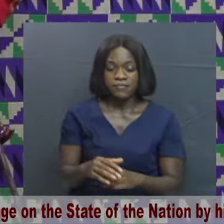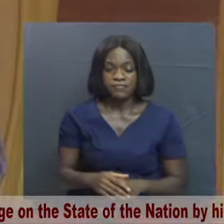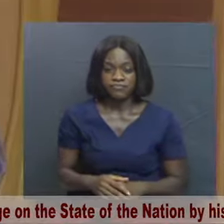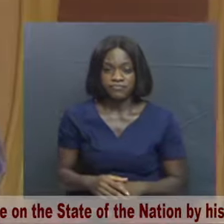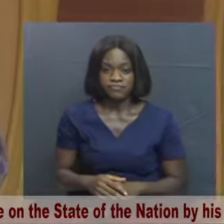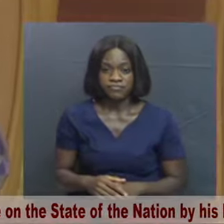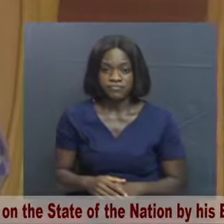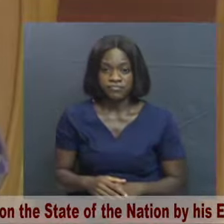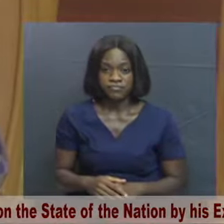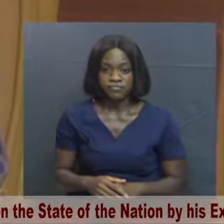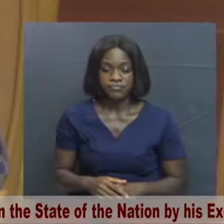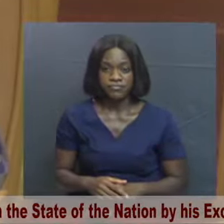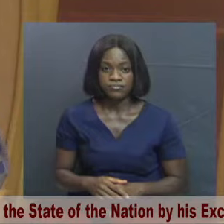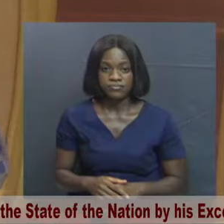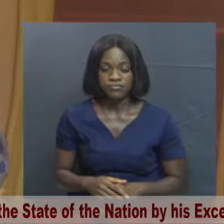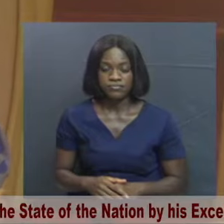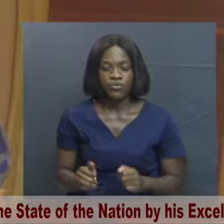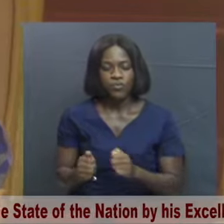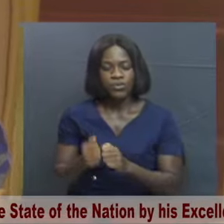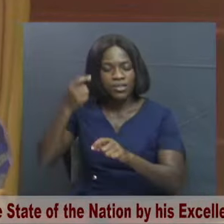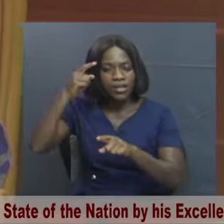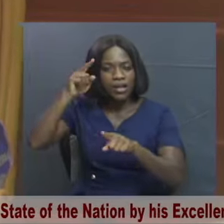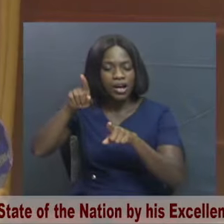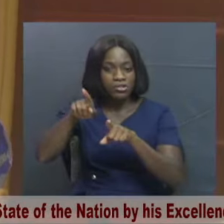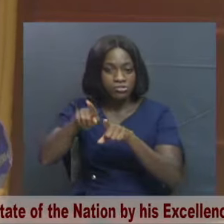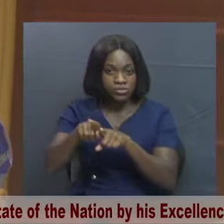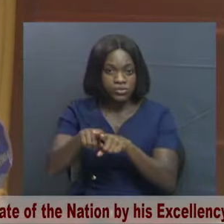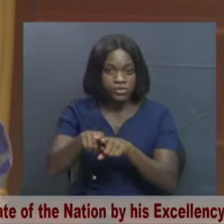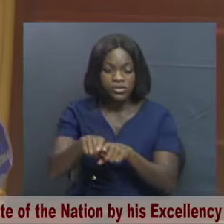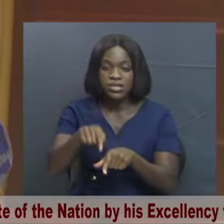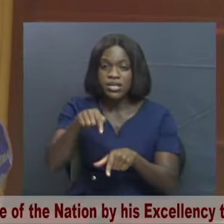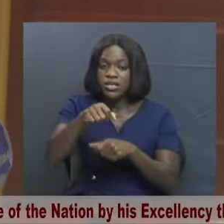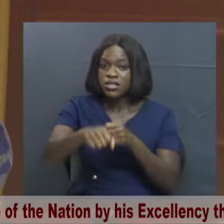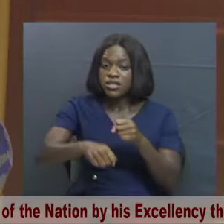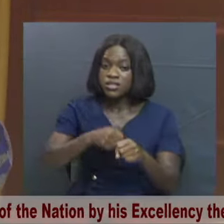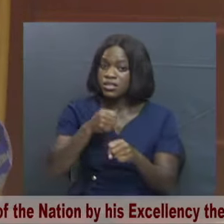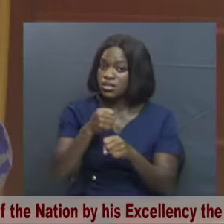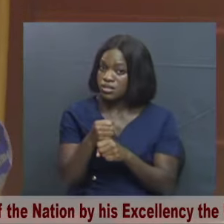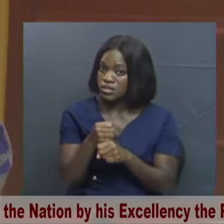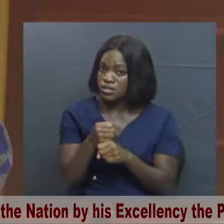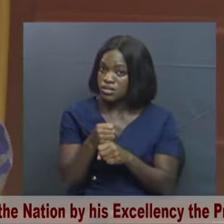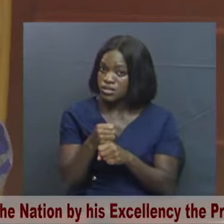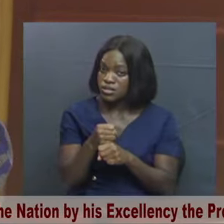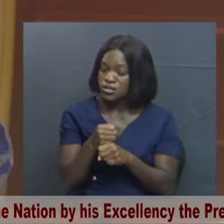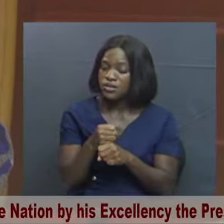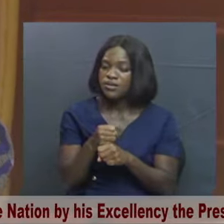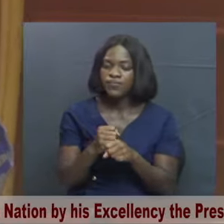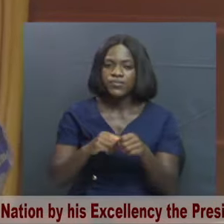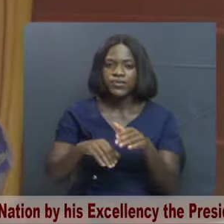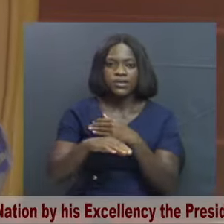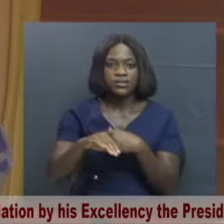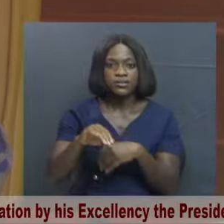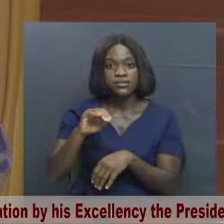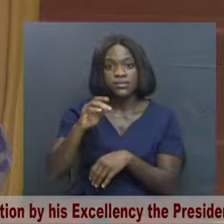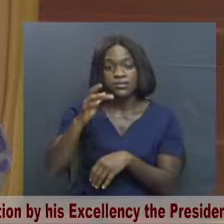higher purchase agreement this year under the exit Indian exm